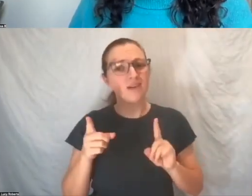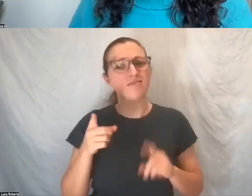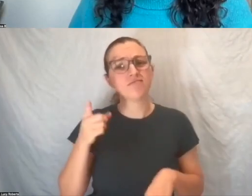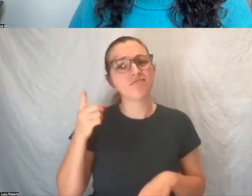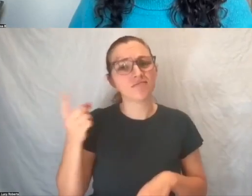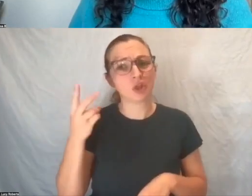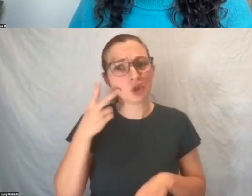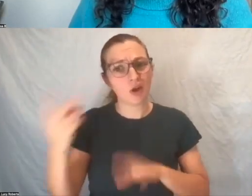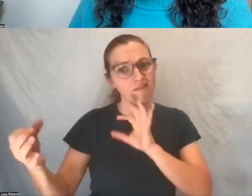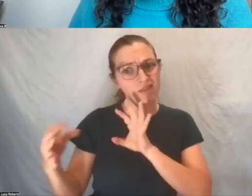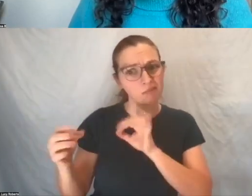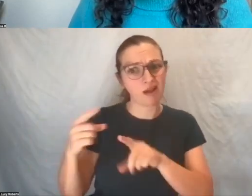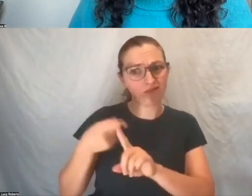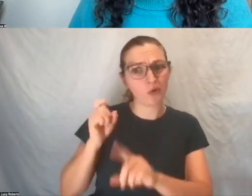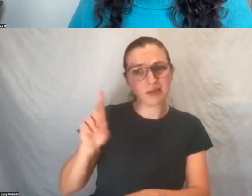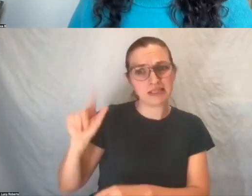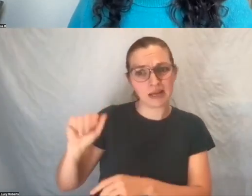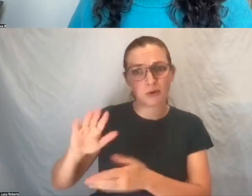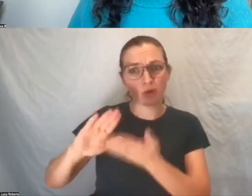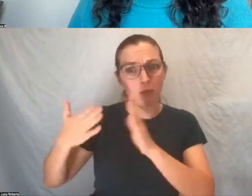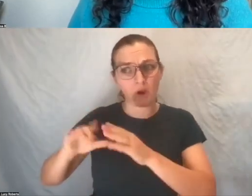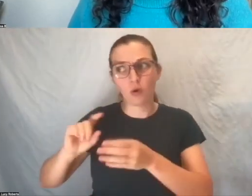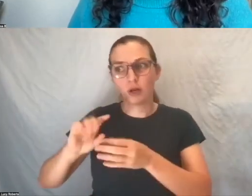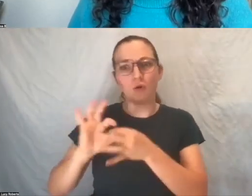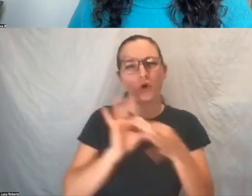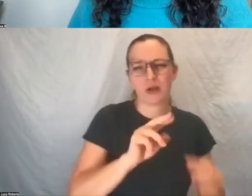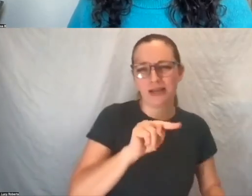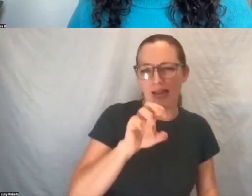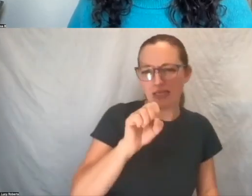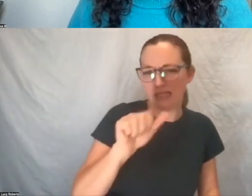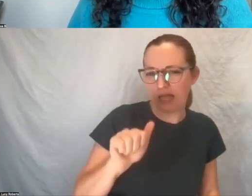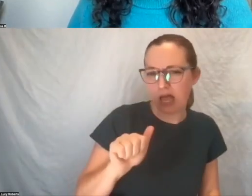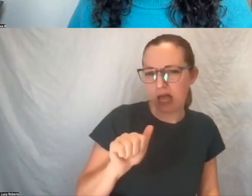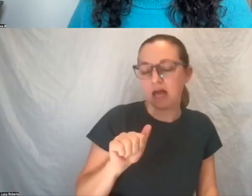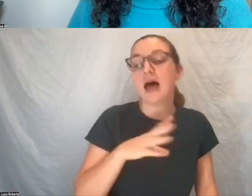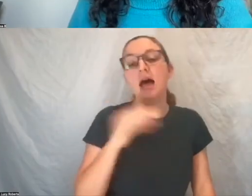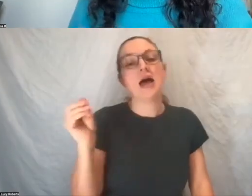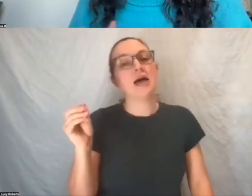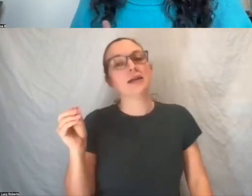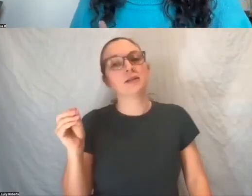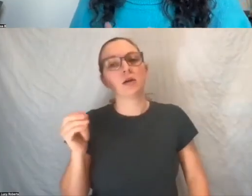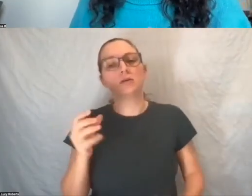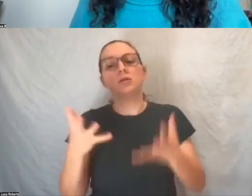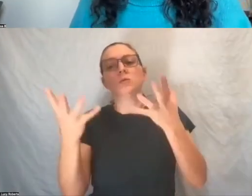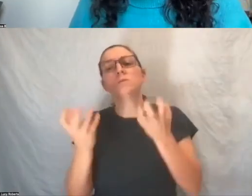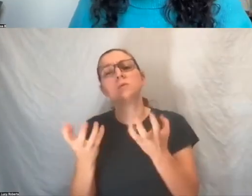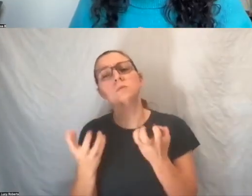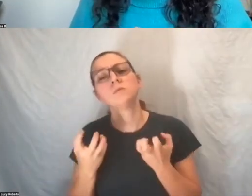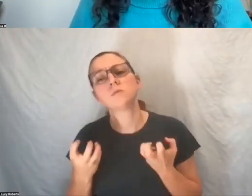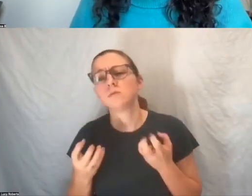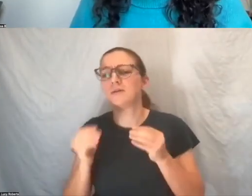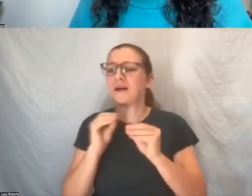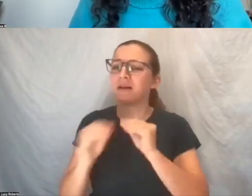the disabled community about Nessa and how the idea of begging to be fixed